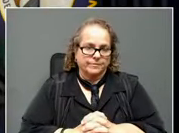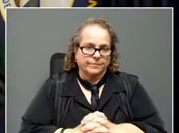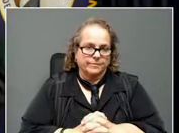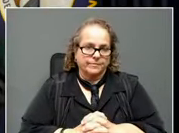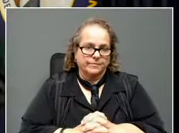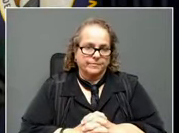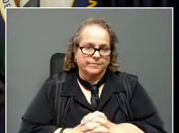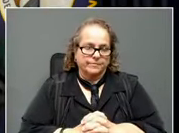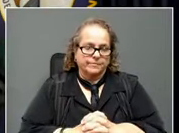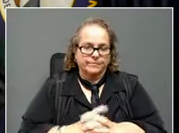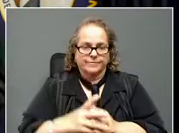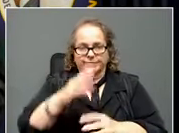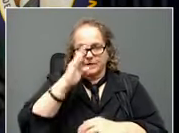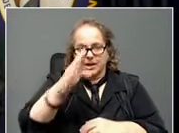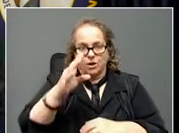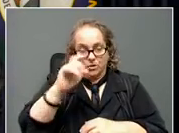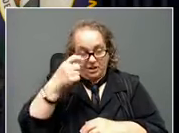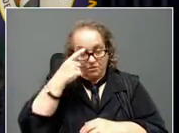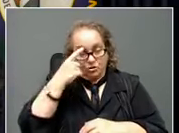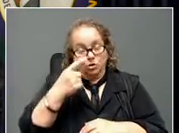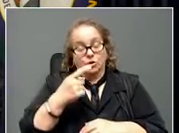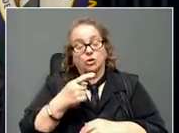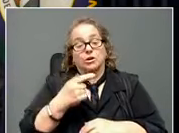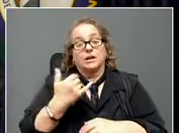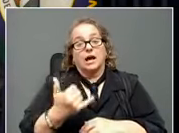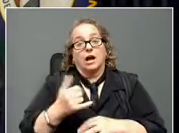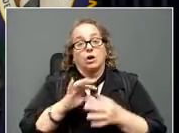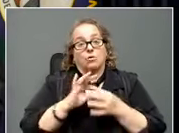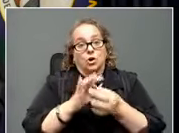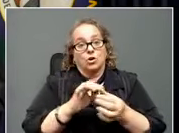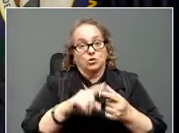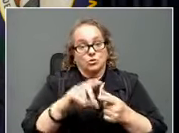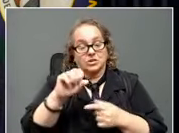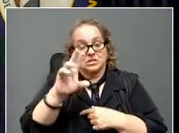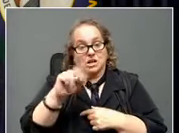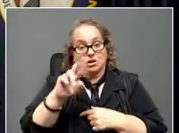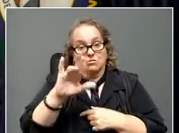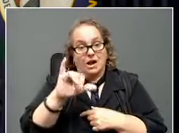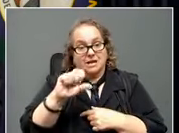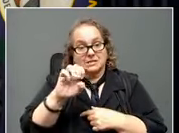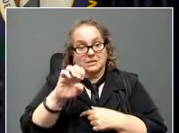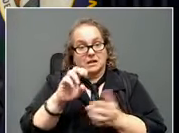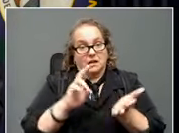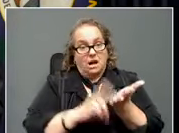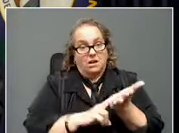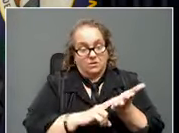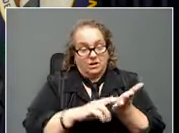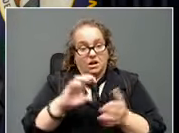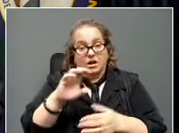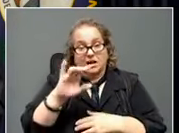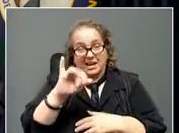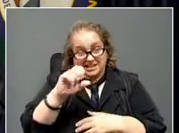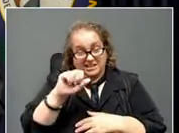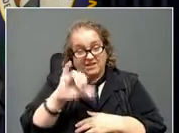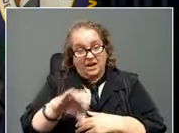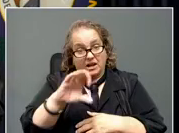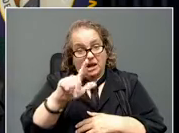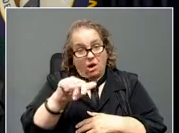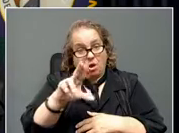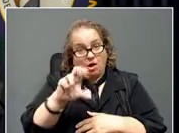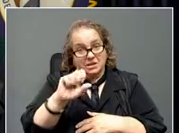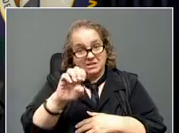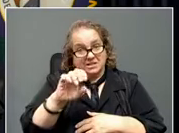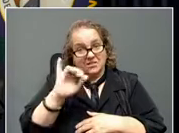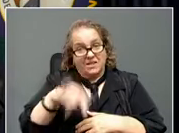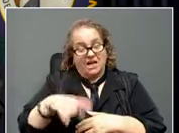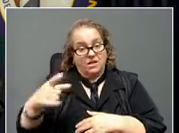Hi, Governor. Regarding the Sunrise contract, does the clause that the Baptist agency objects to